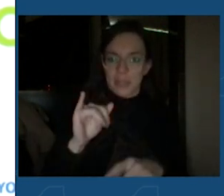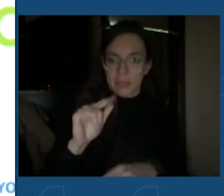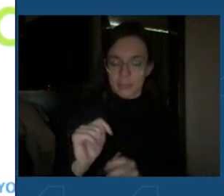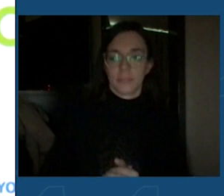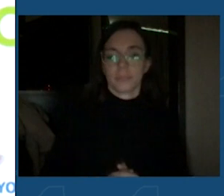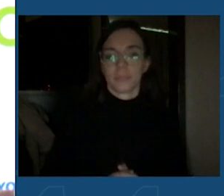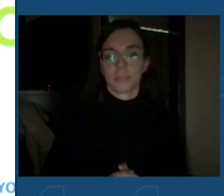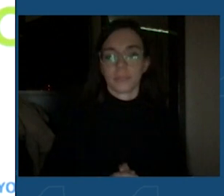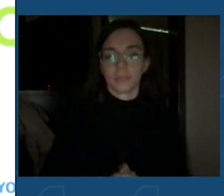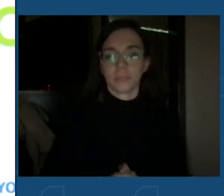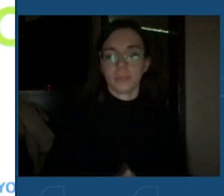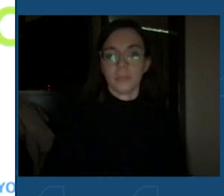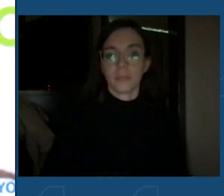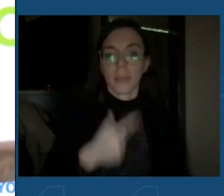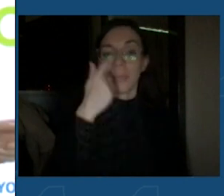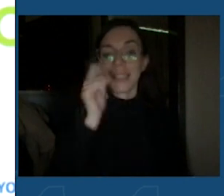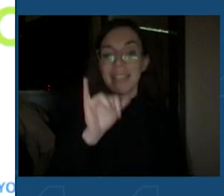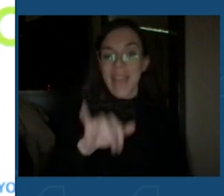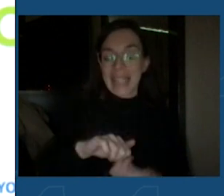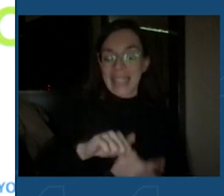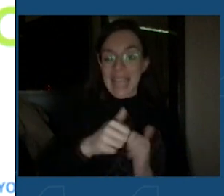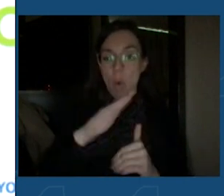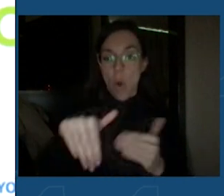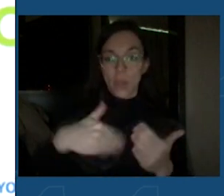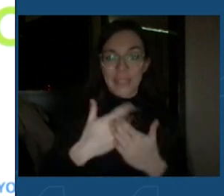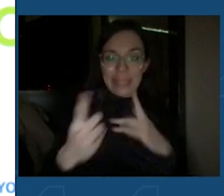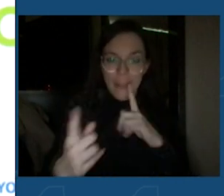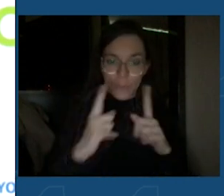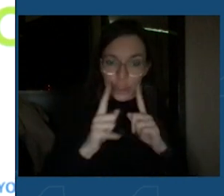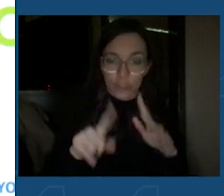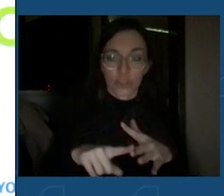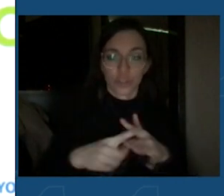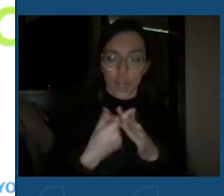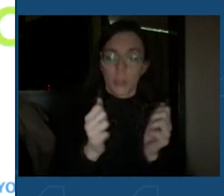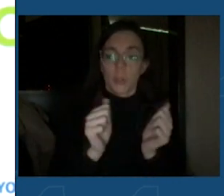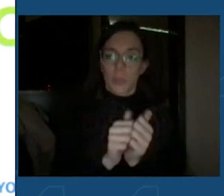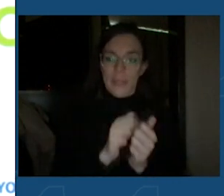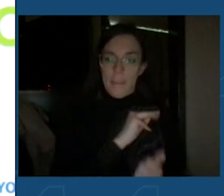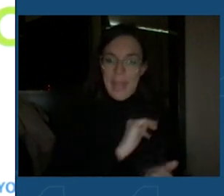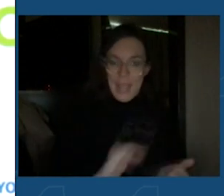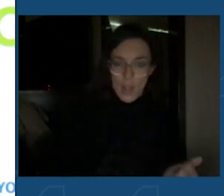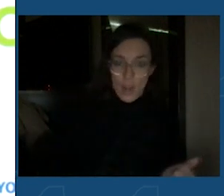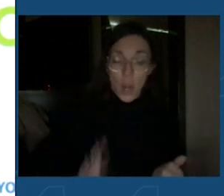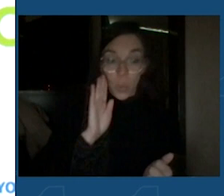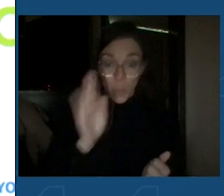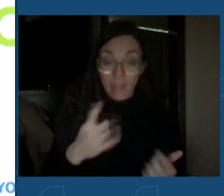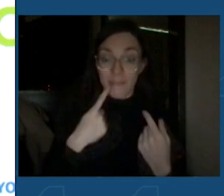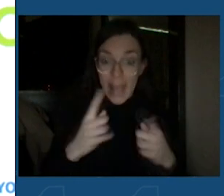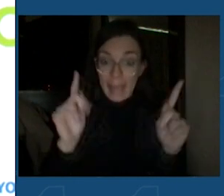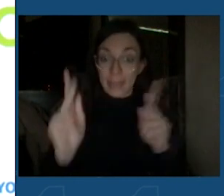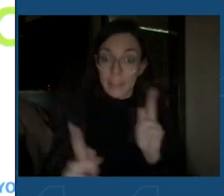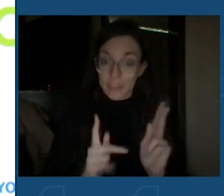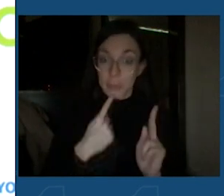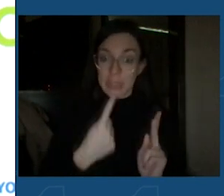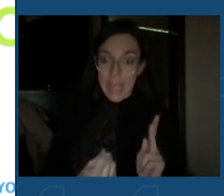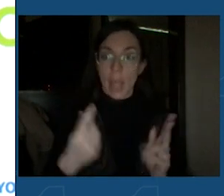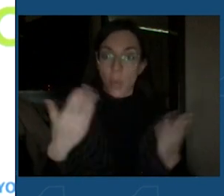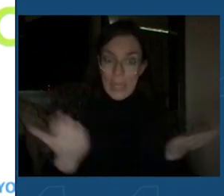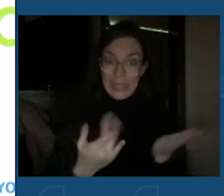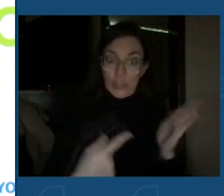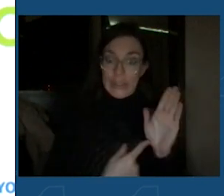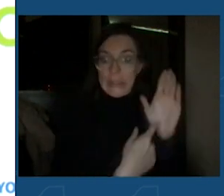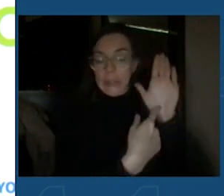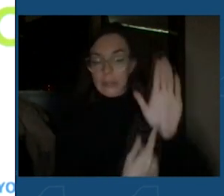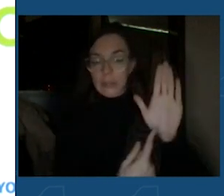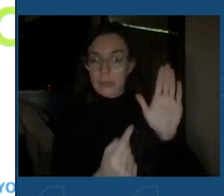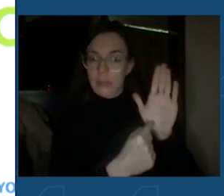Because that's how all this conversation started with the mayor. Will finally people say, well, here it is, this is what happened at the Empire